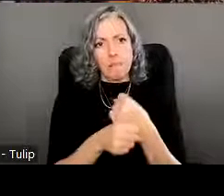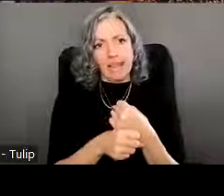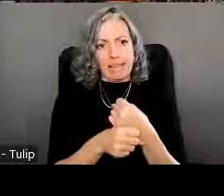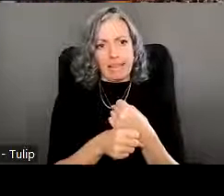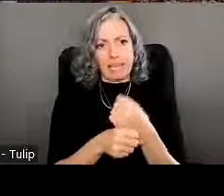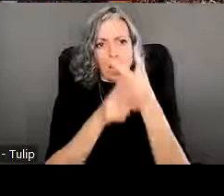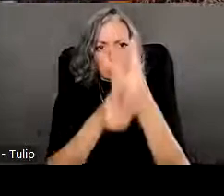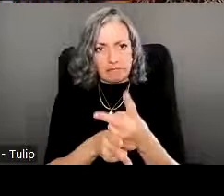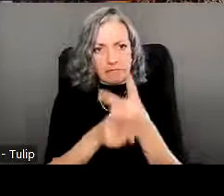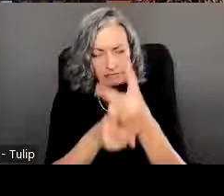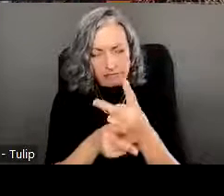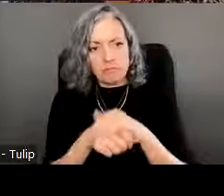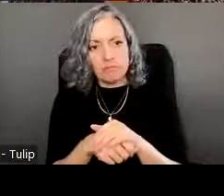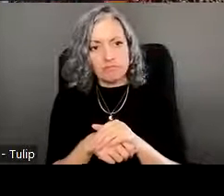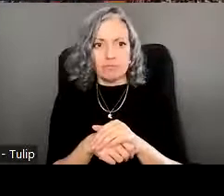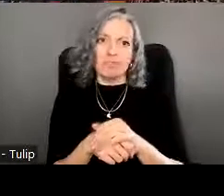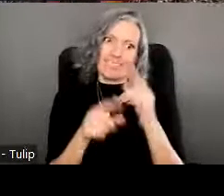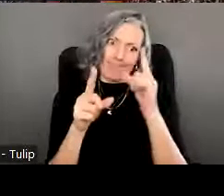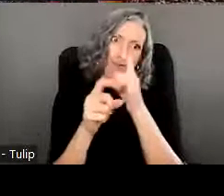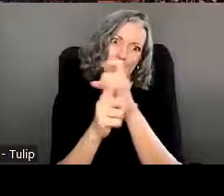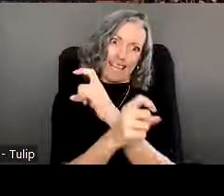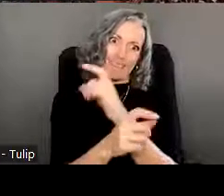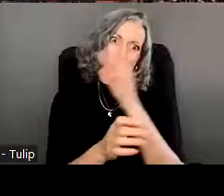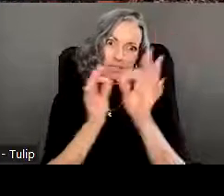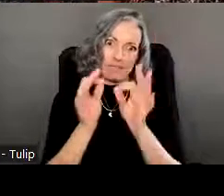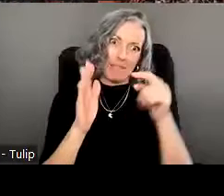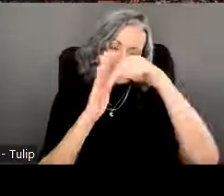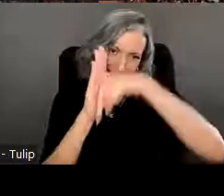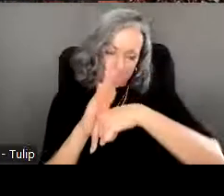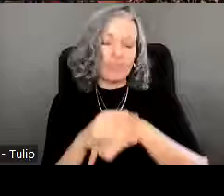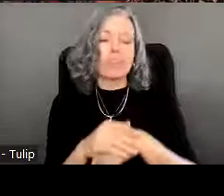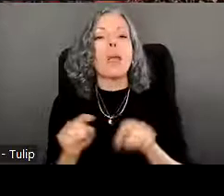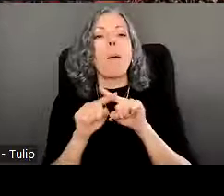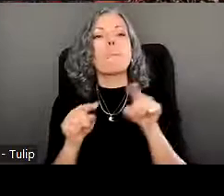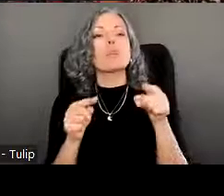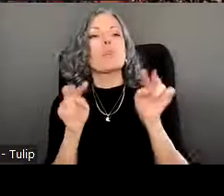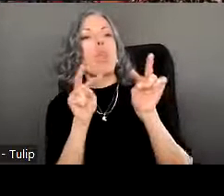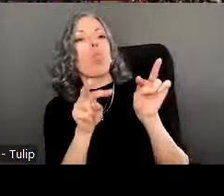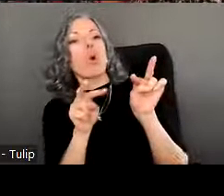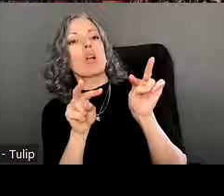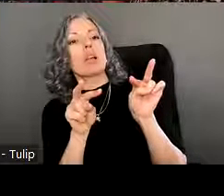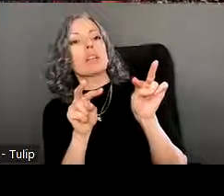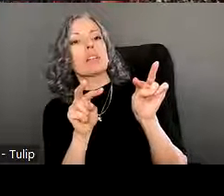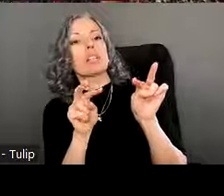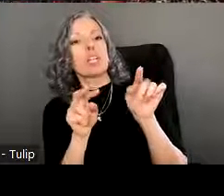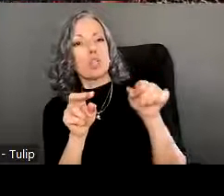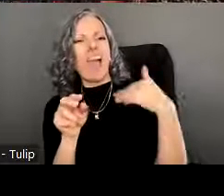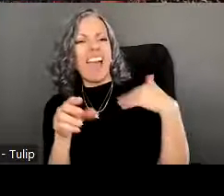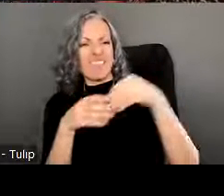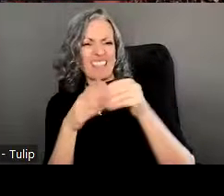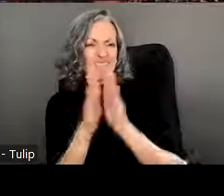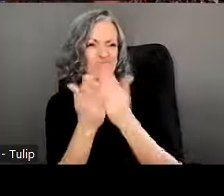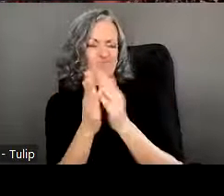of caregiving. It's obviously too complicated to explain in depth, but you can refer to it in your handout.